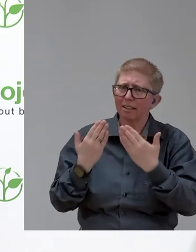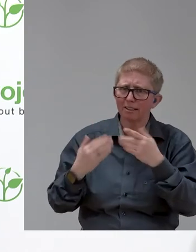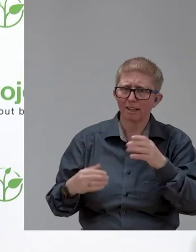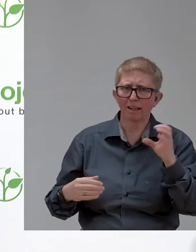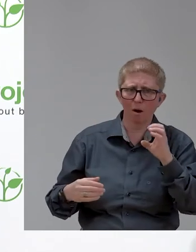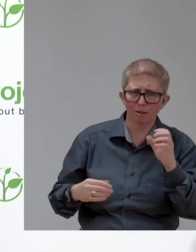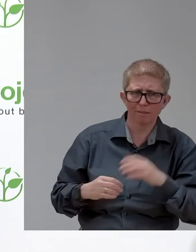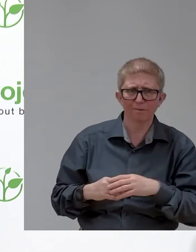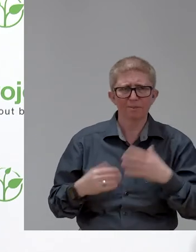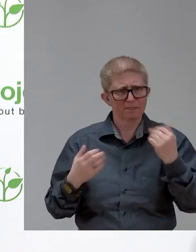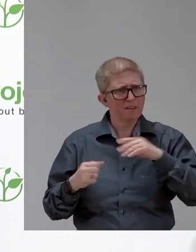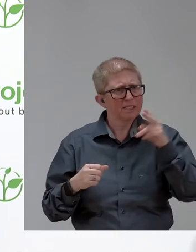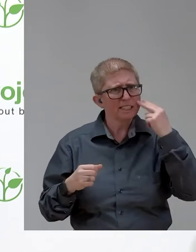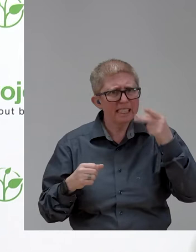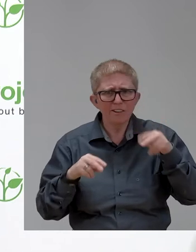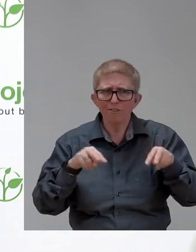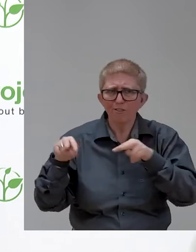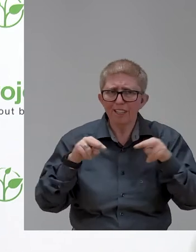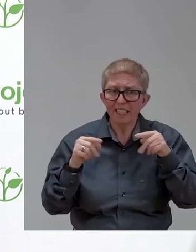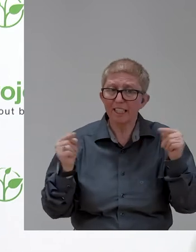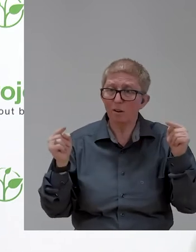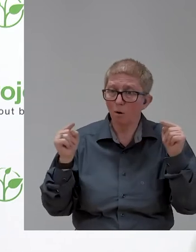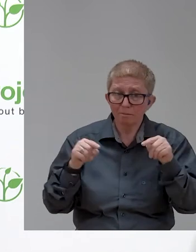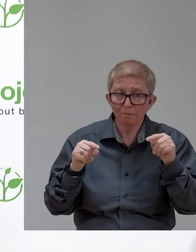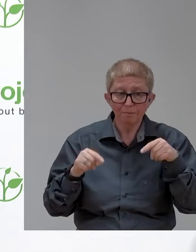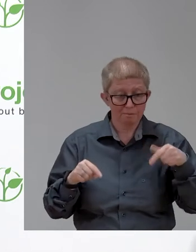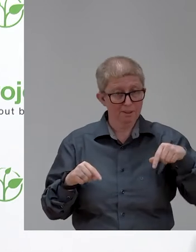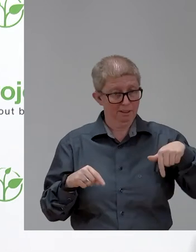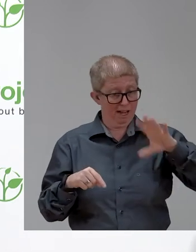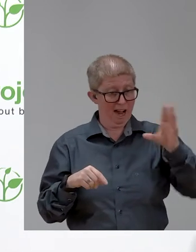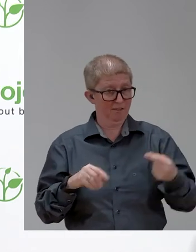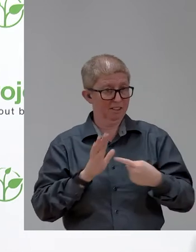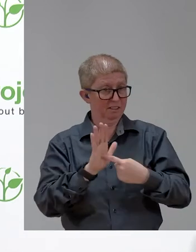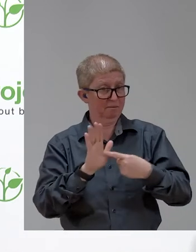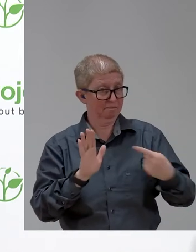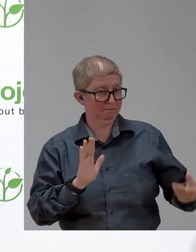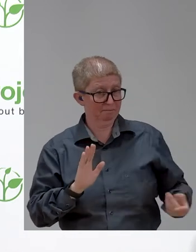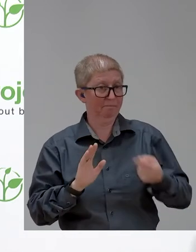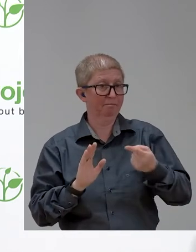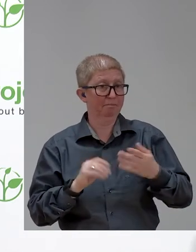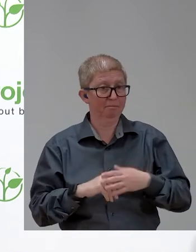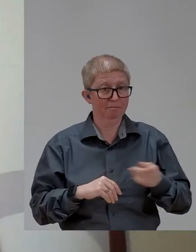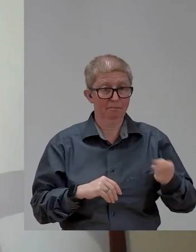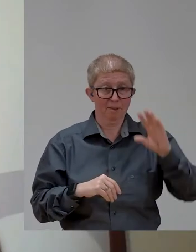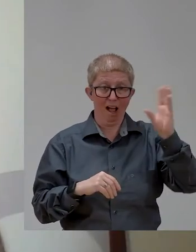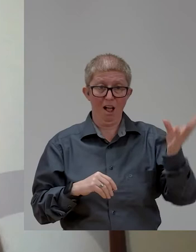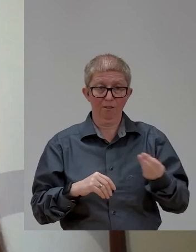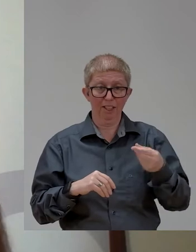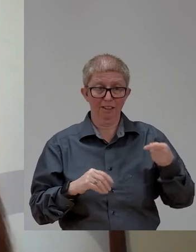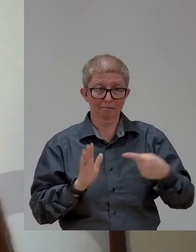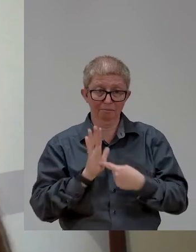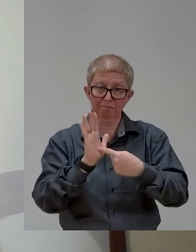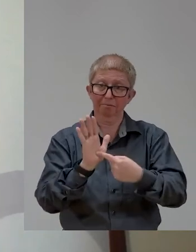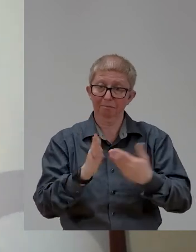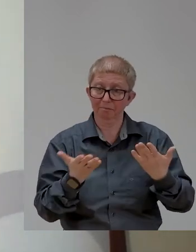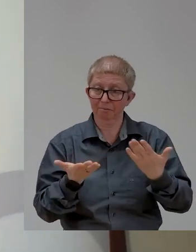practices from Africa and then two policies. A brief comment, what stayed in your mind? Well, personally, I believe we